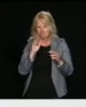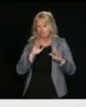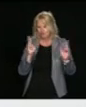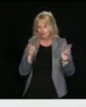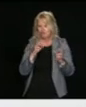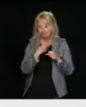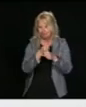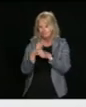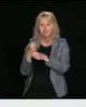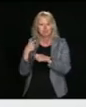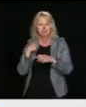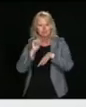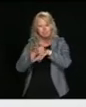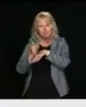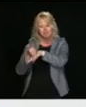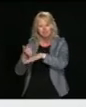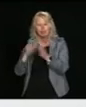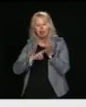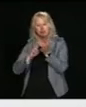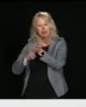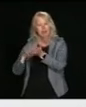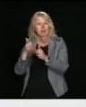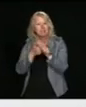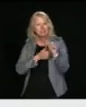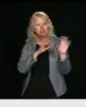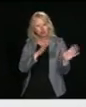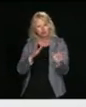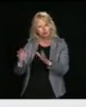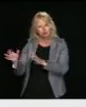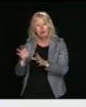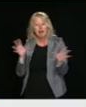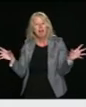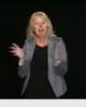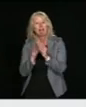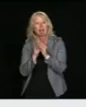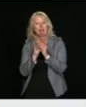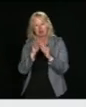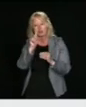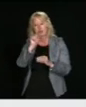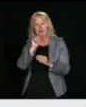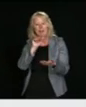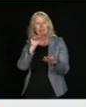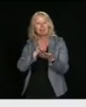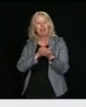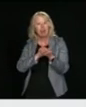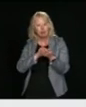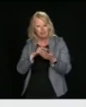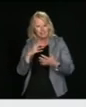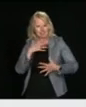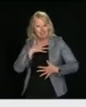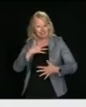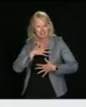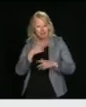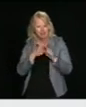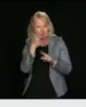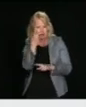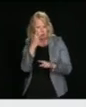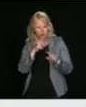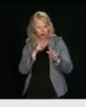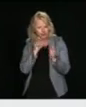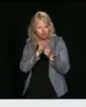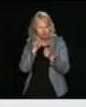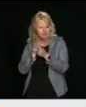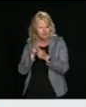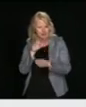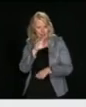each group for a combined of 20,000 ventilators for these two specific companies. And on masks, the National